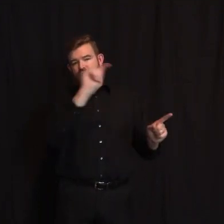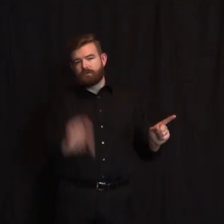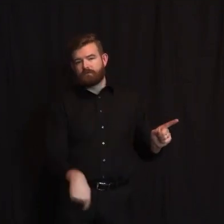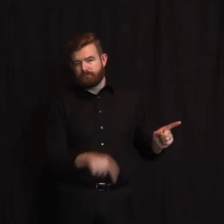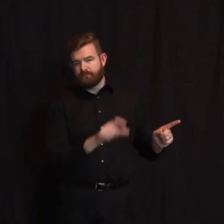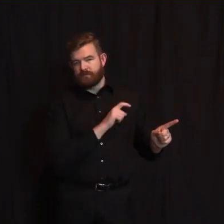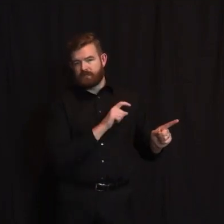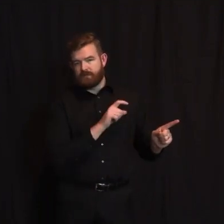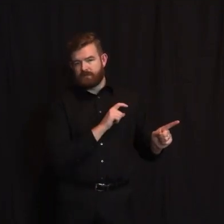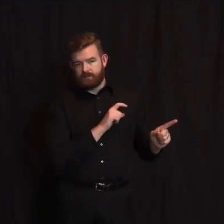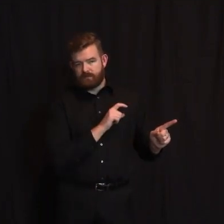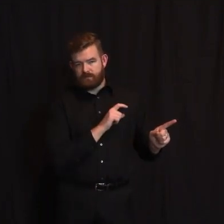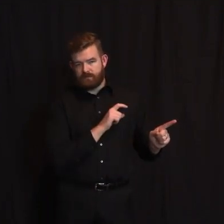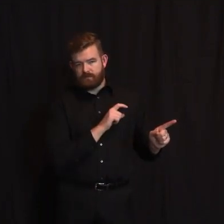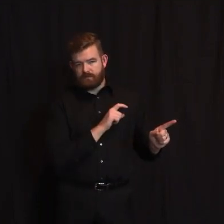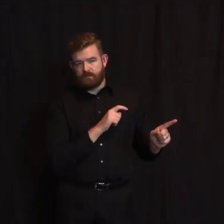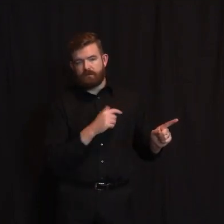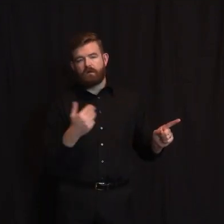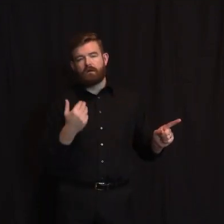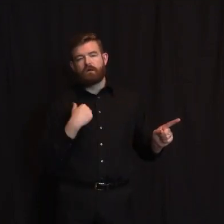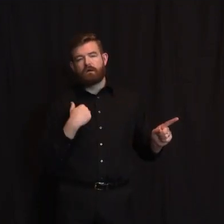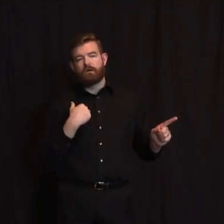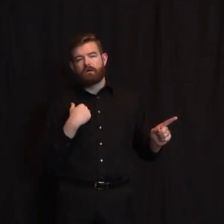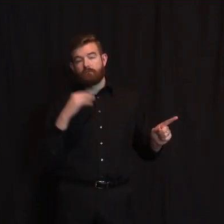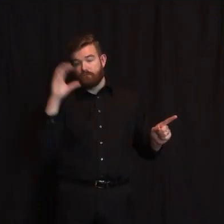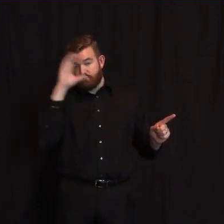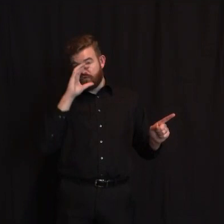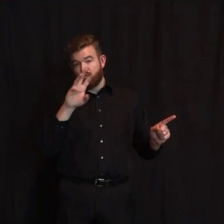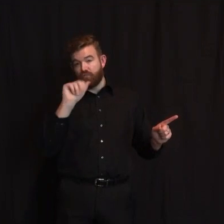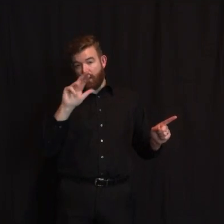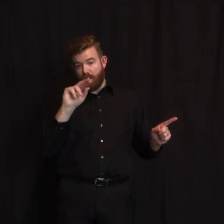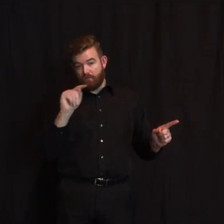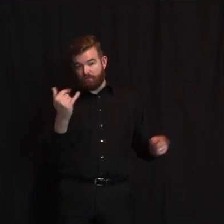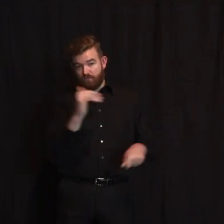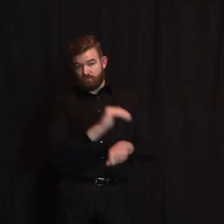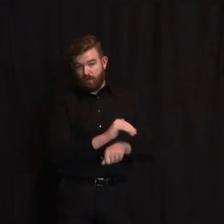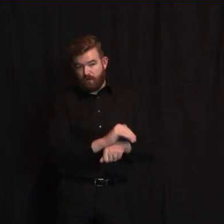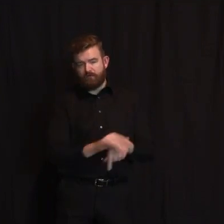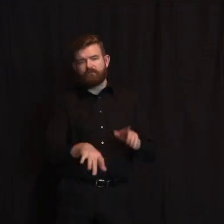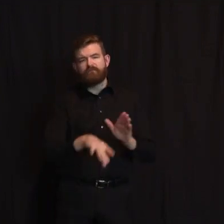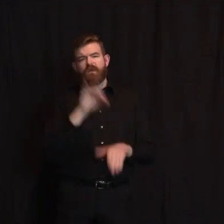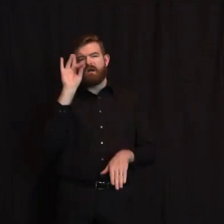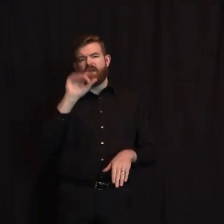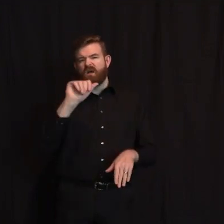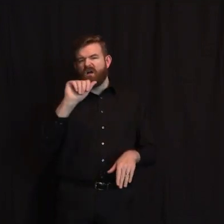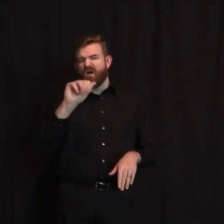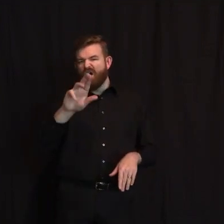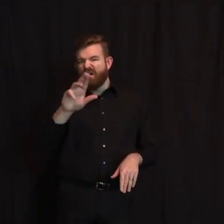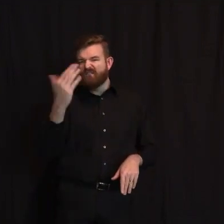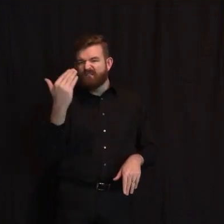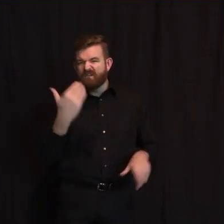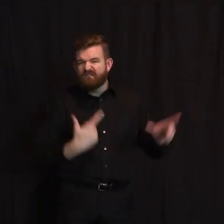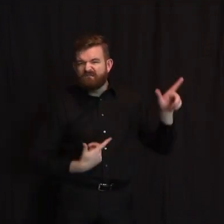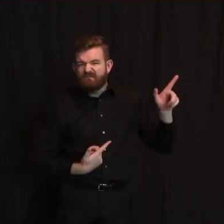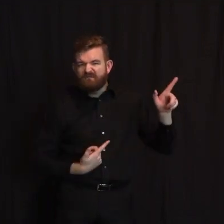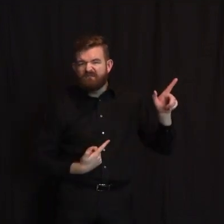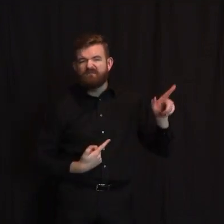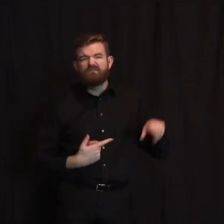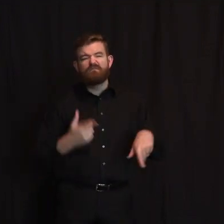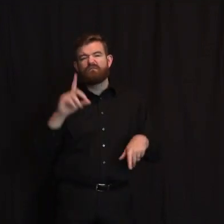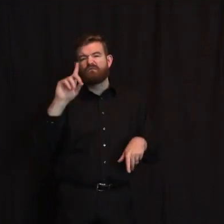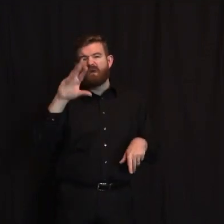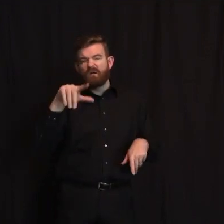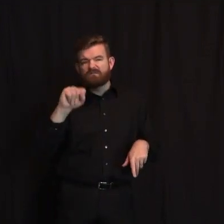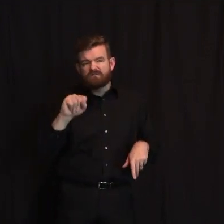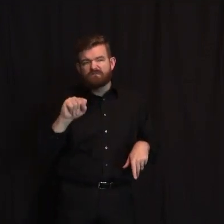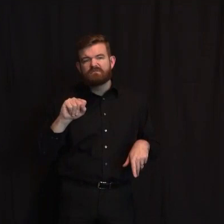executed a search warrant the other night and recovered an AR-15, 3 handguns, and narcotics. So it is a constant partnership with